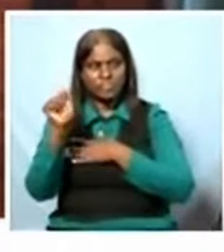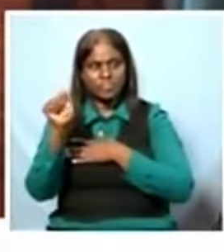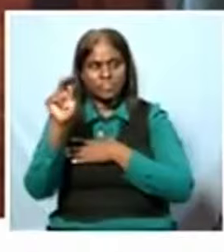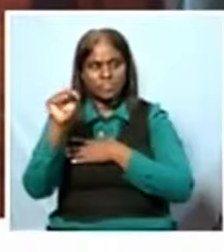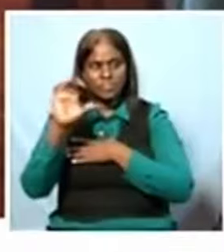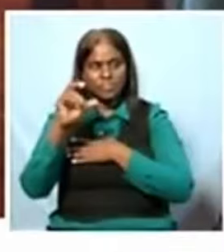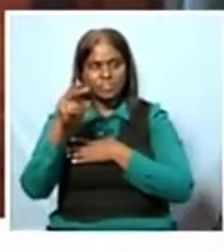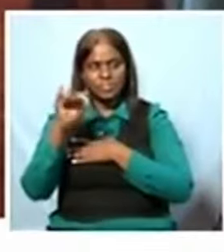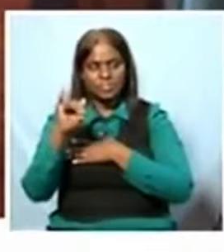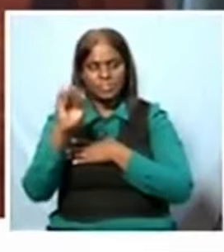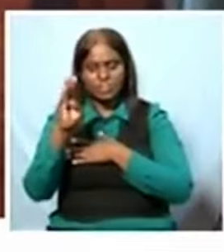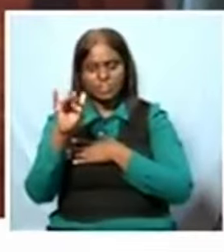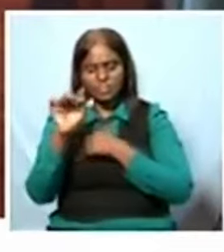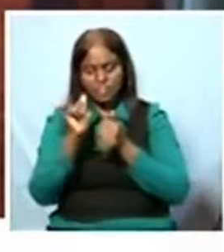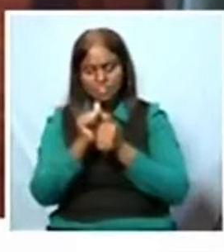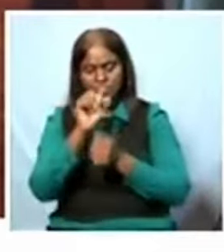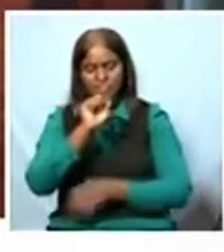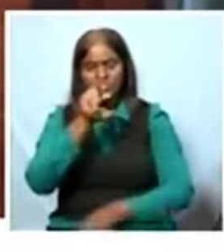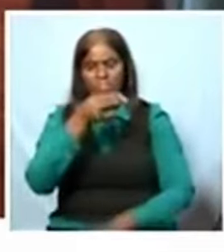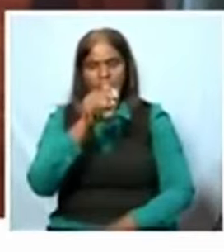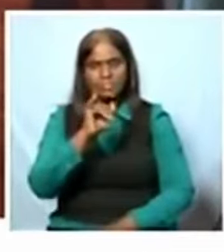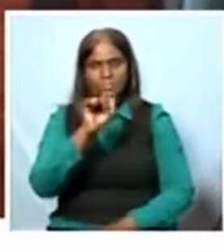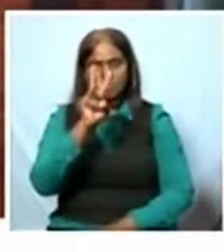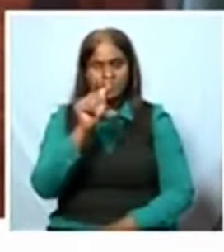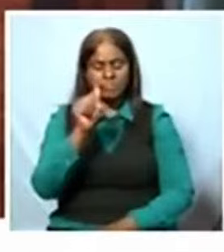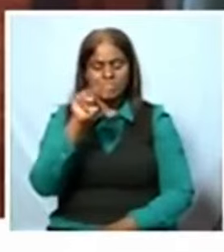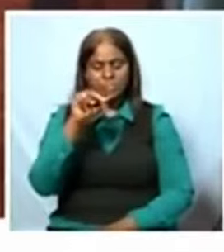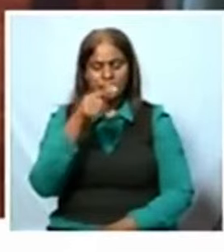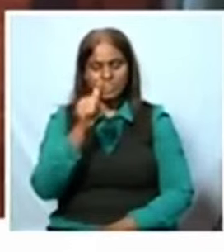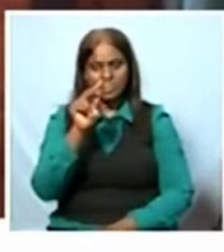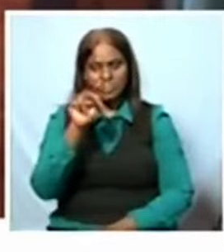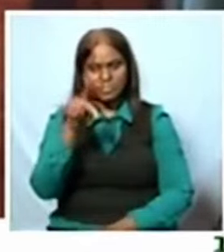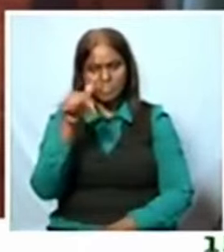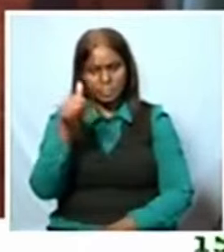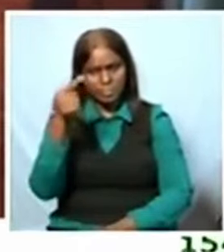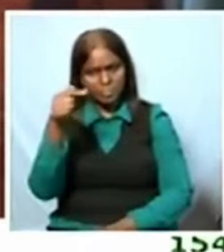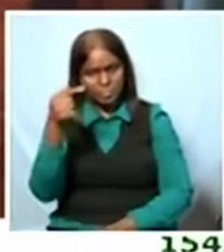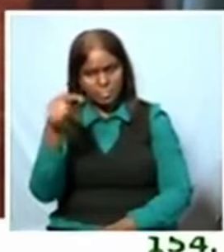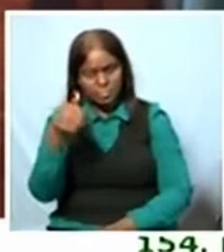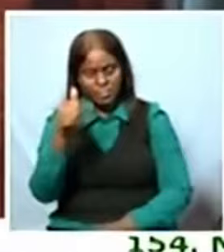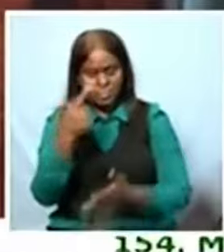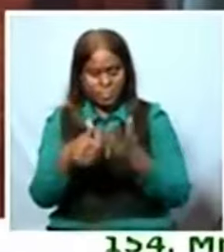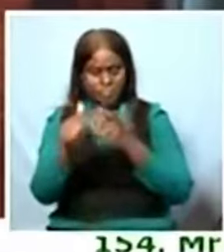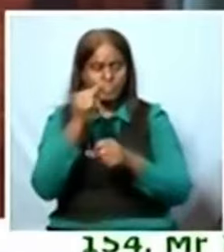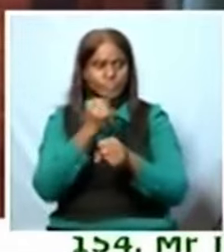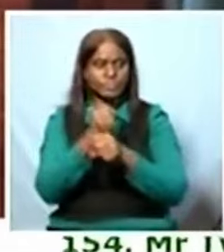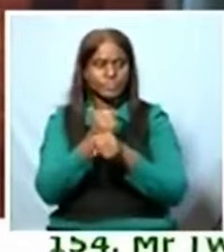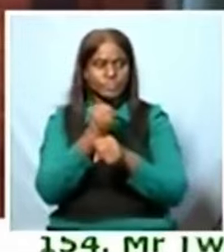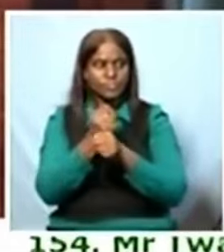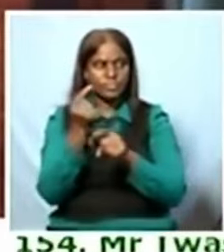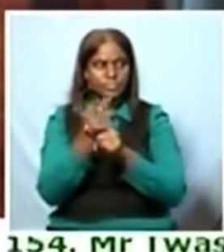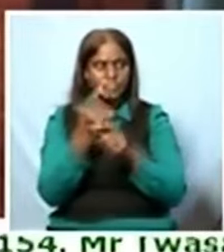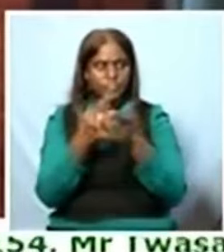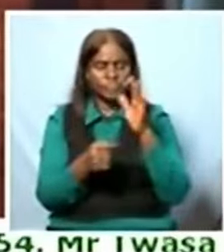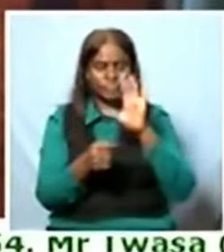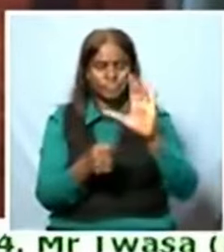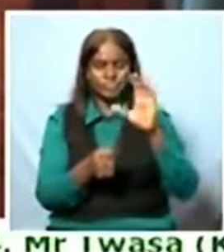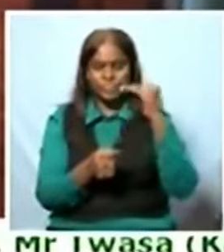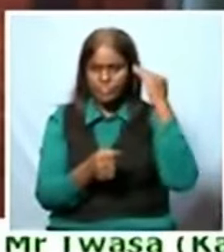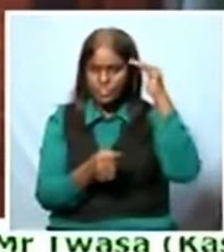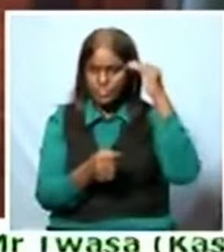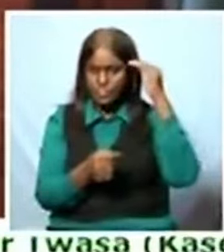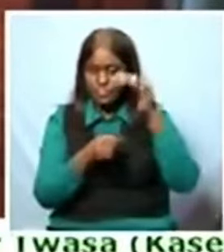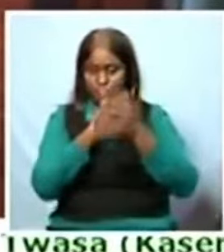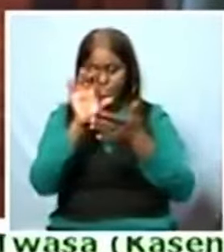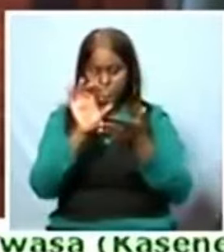and Shiwangandu. They are also greenfield. Find out what they did for their civic center